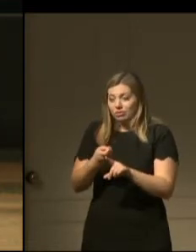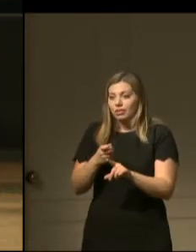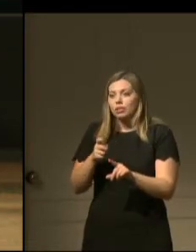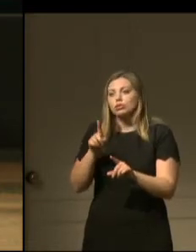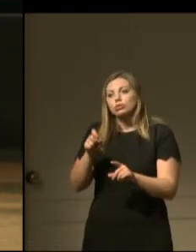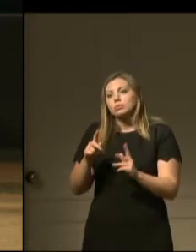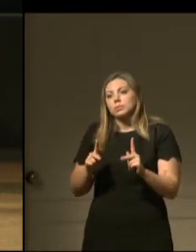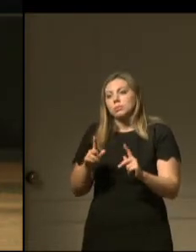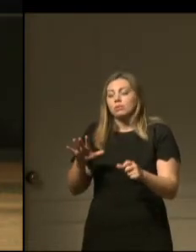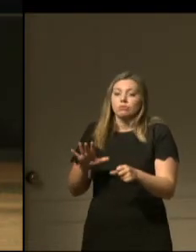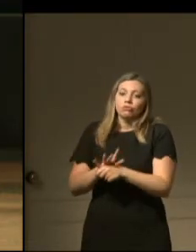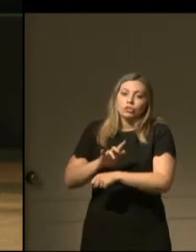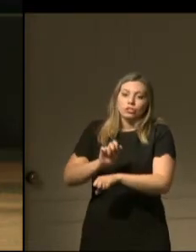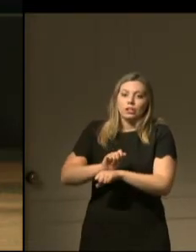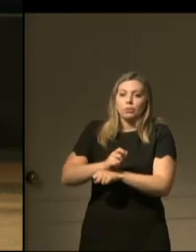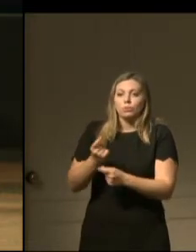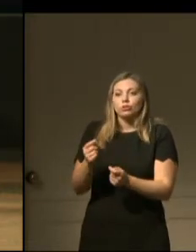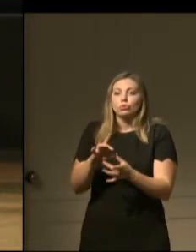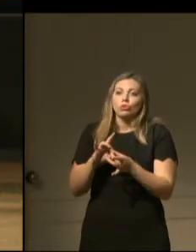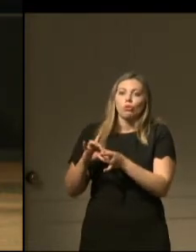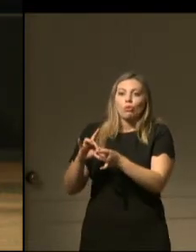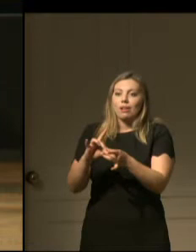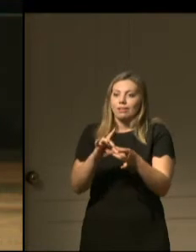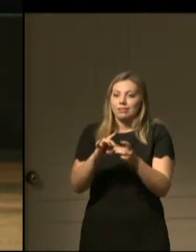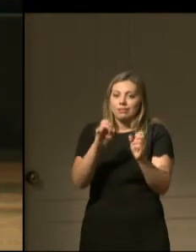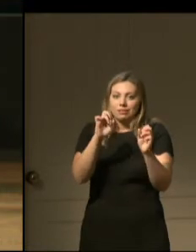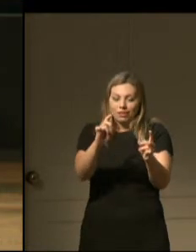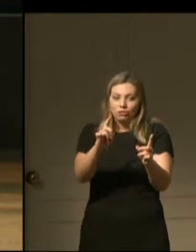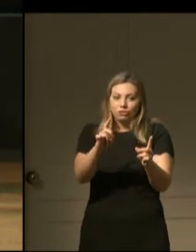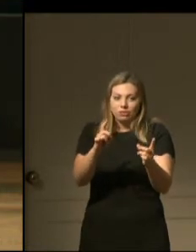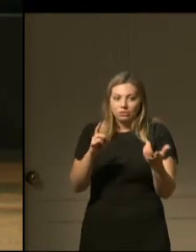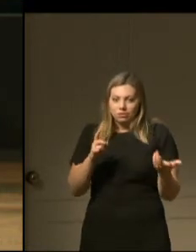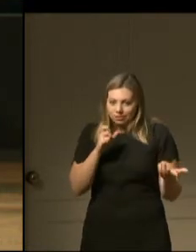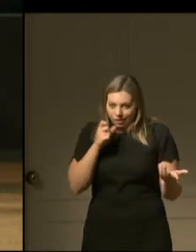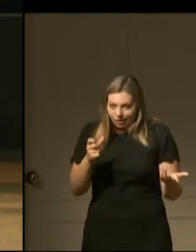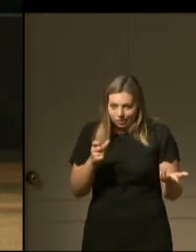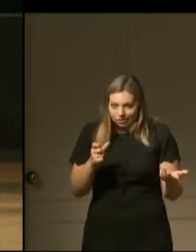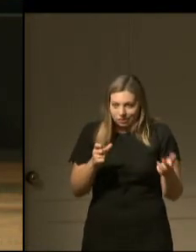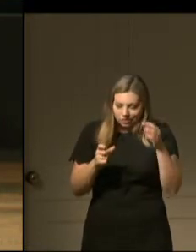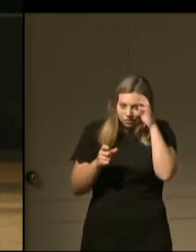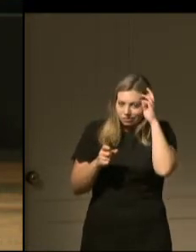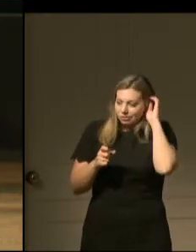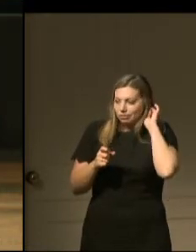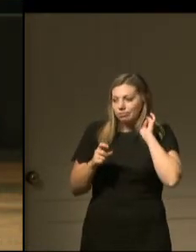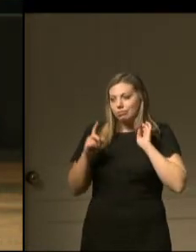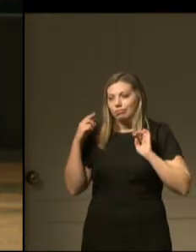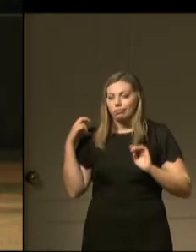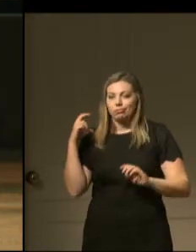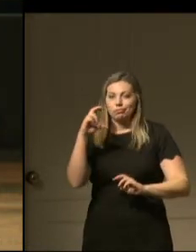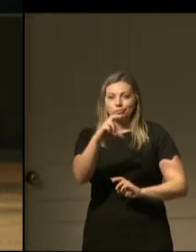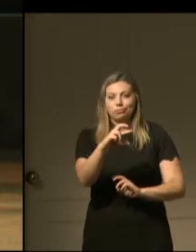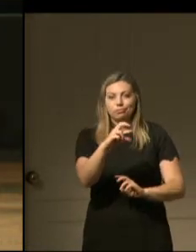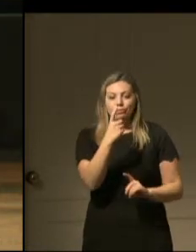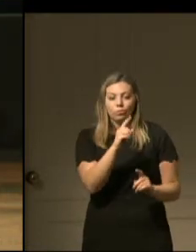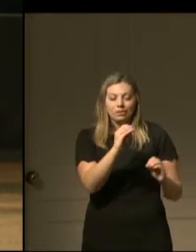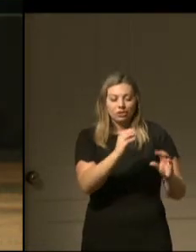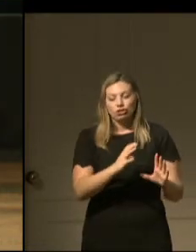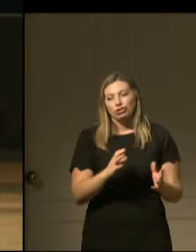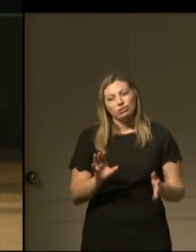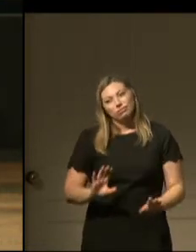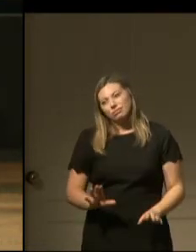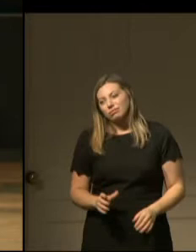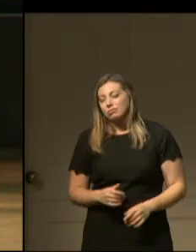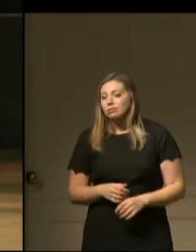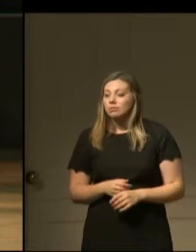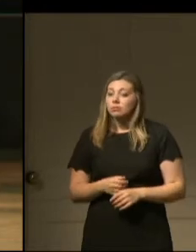should be people whose entire job is coordinating education, not putting it on the teachers themselves. So,